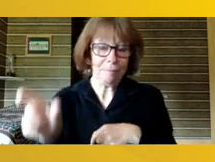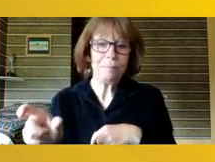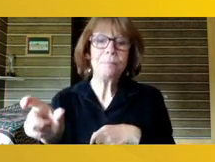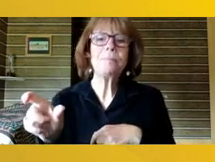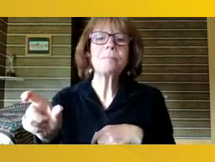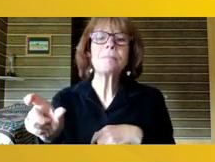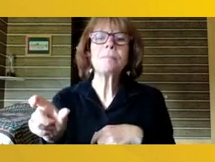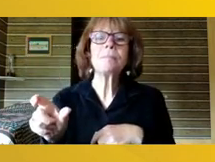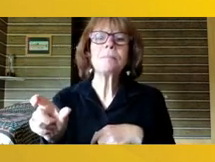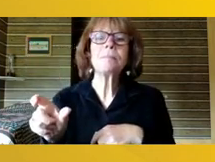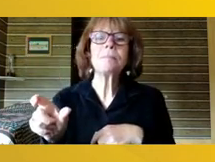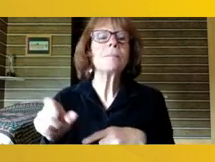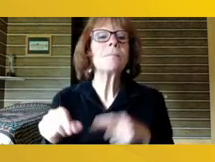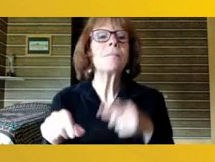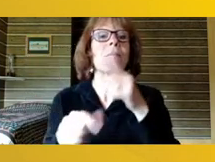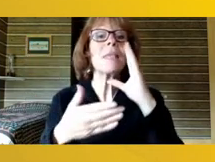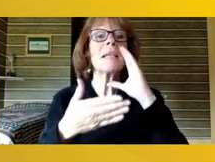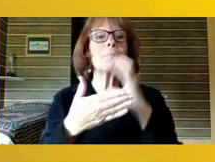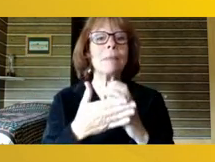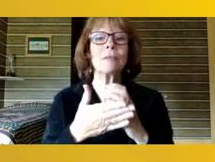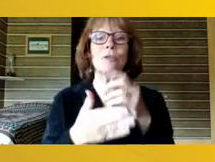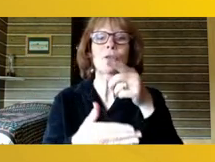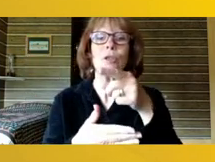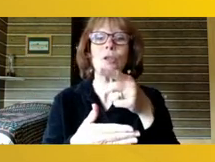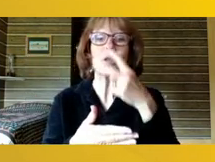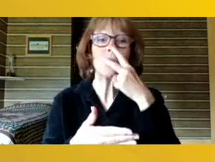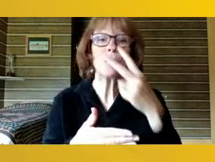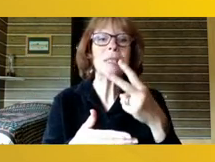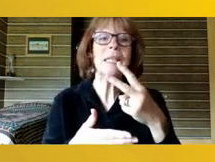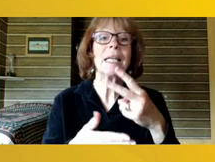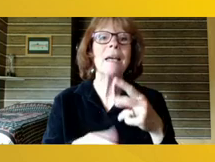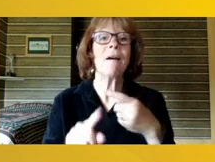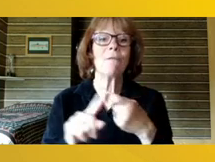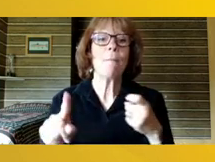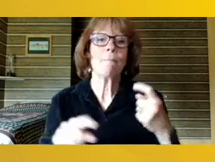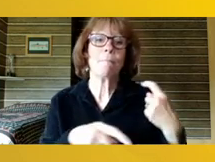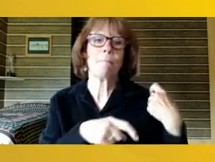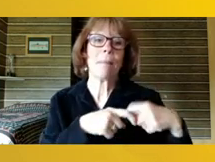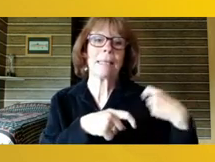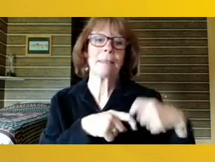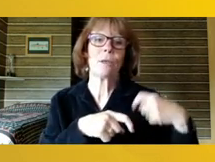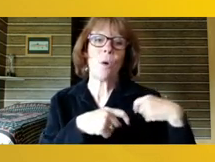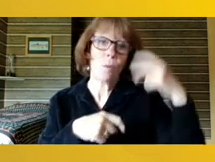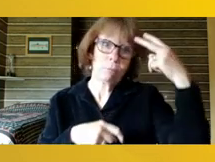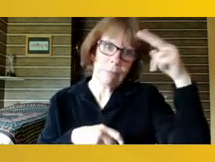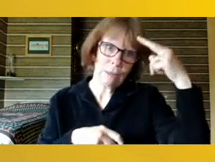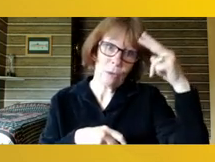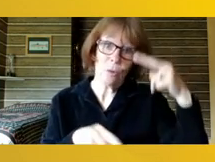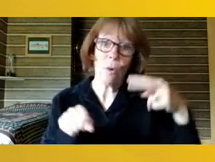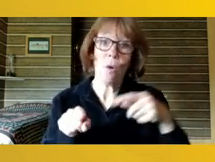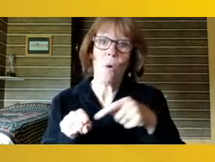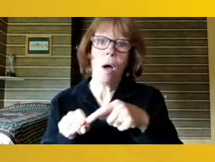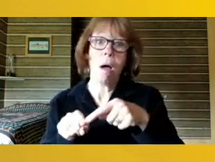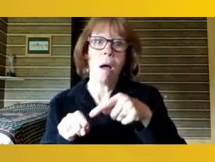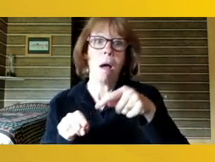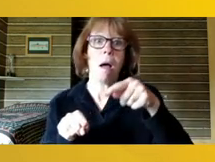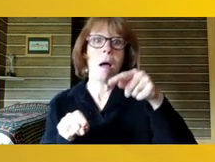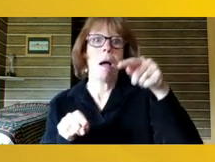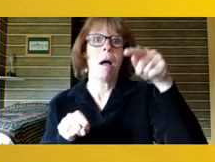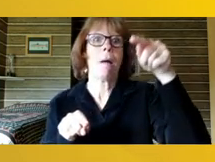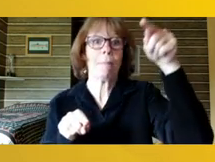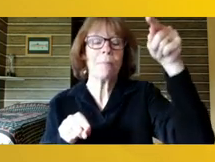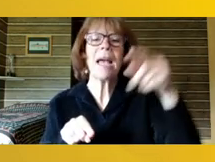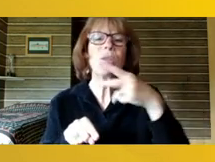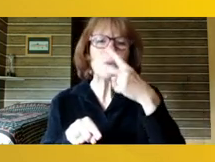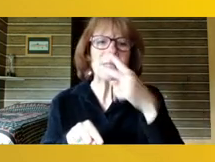the image basically shows vessel traffic. And you can see the red areas are where the vessel